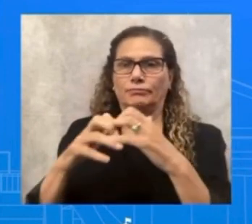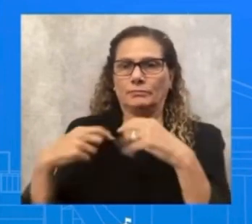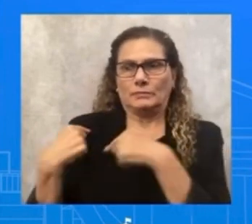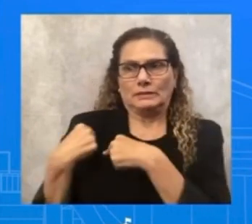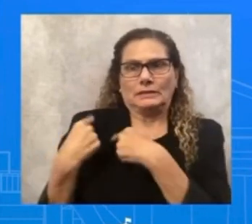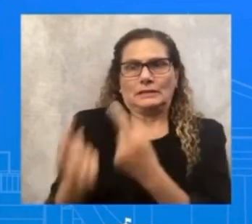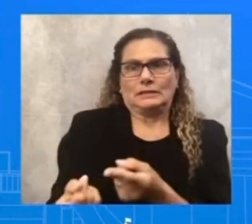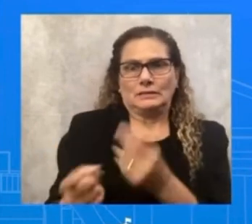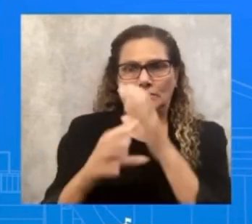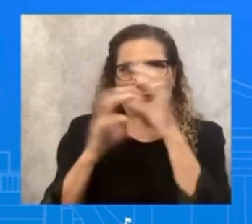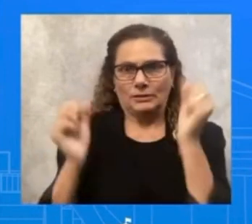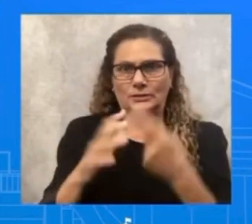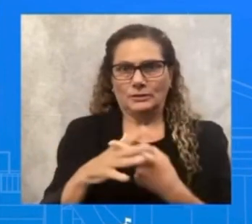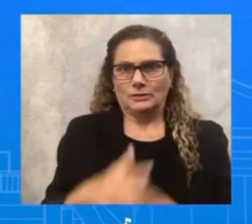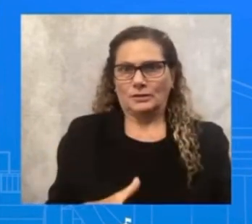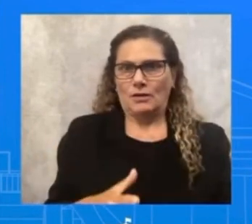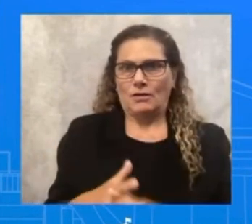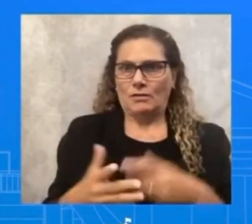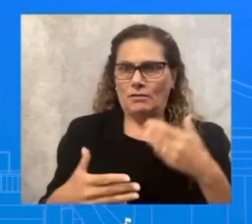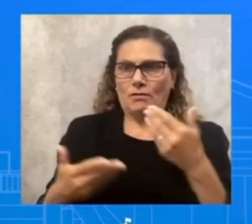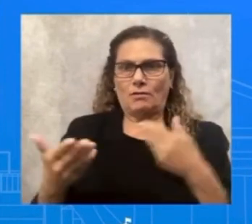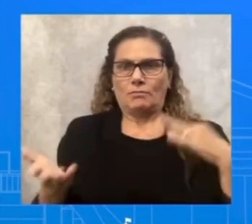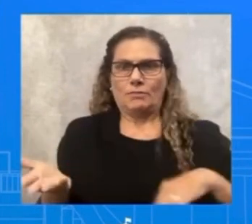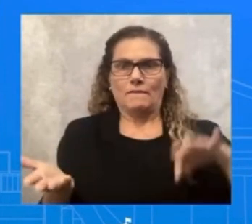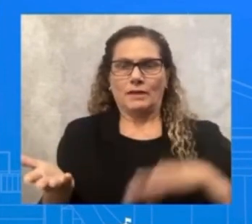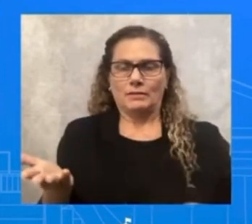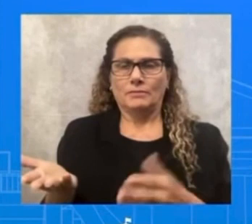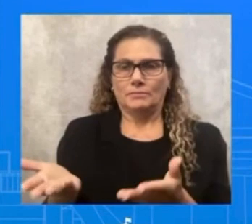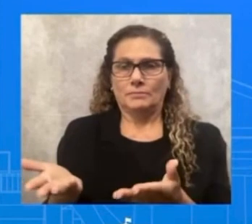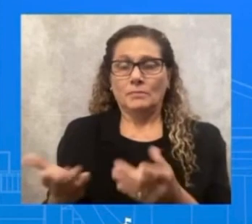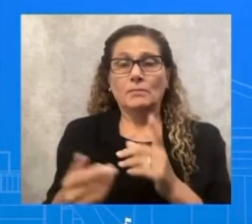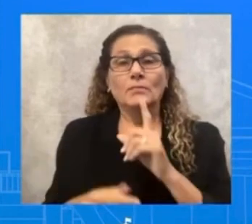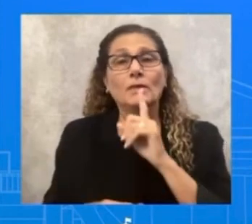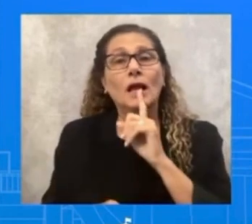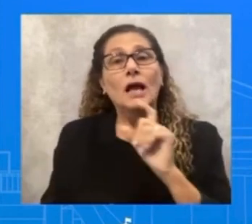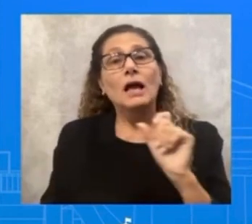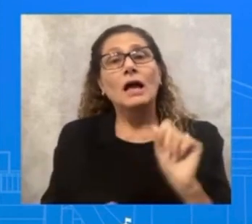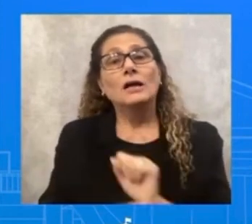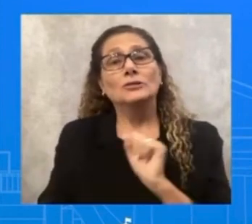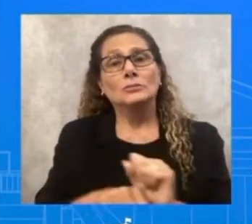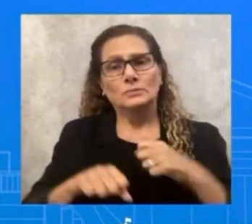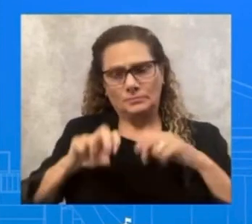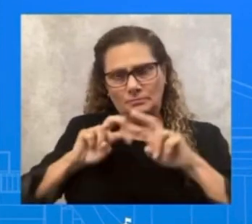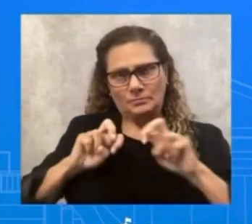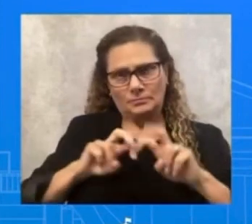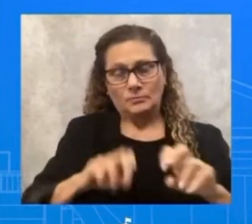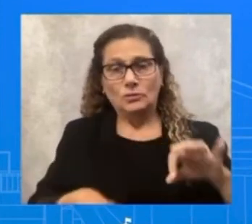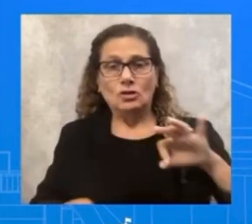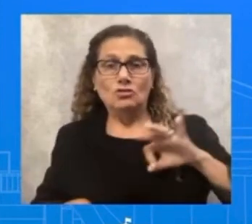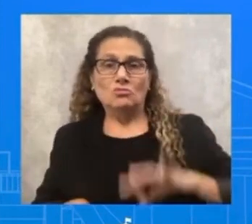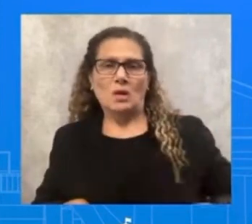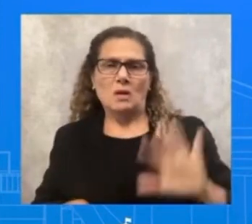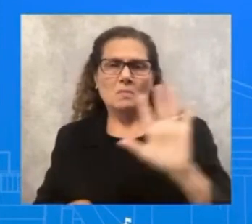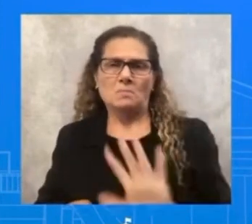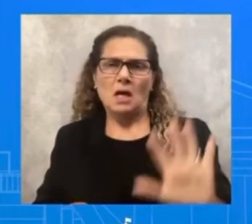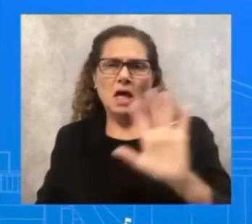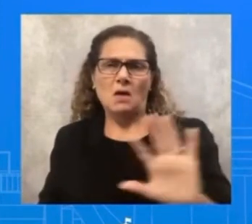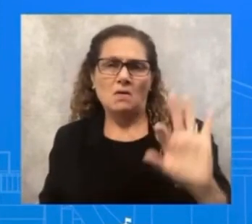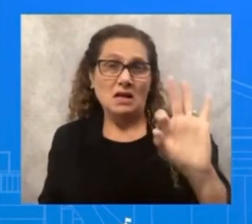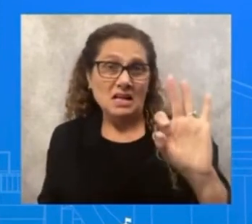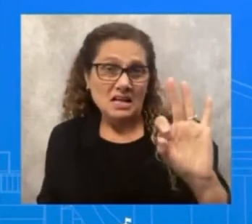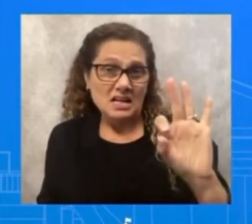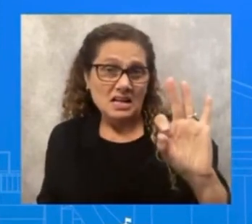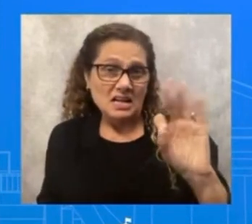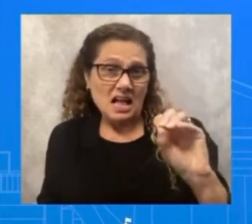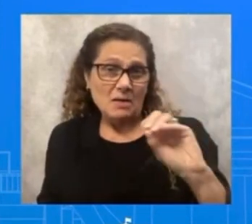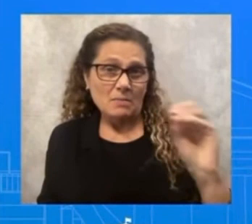Credit Suisse did an analysis that suggested that 90% of solar deployment in